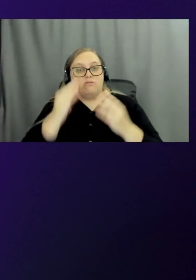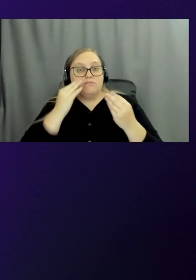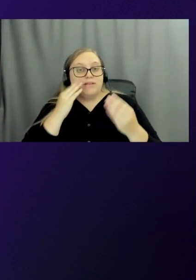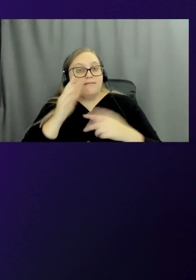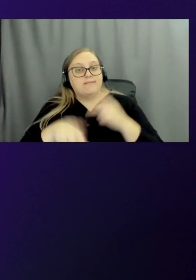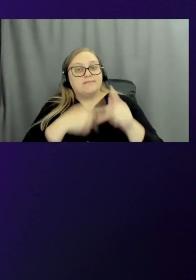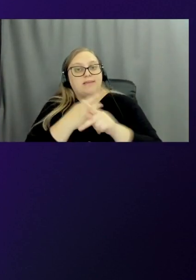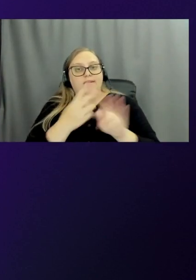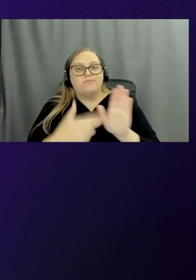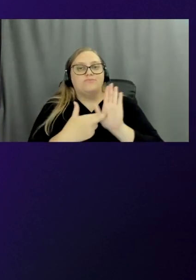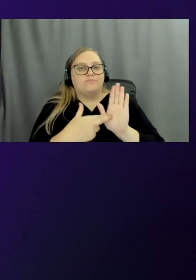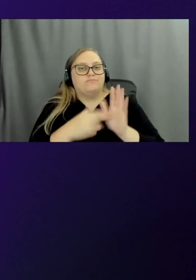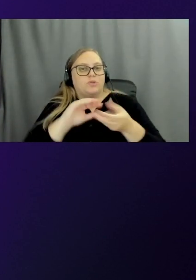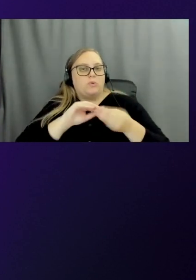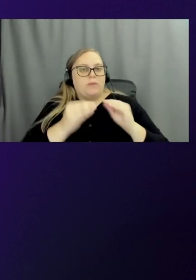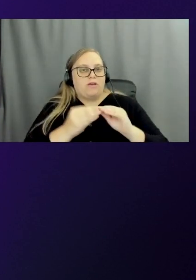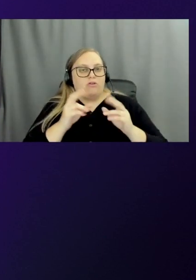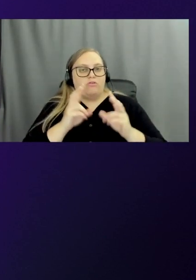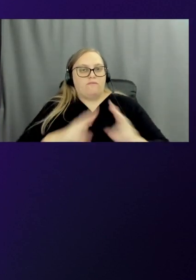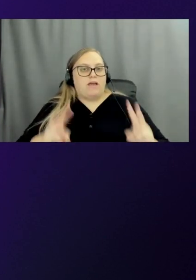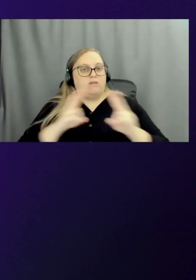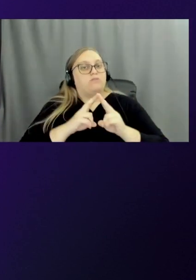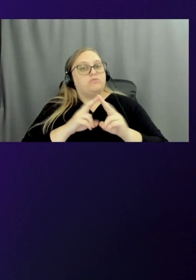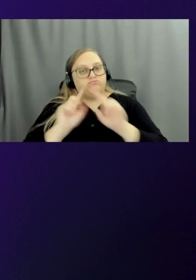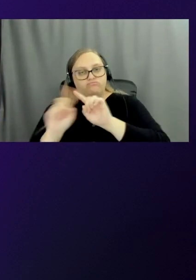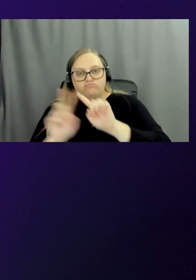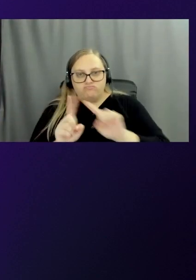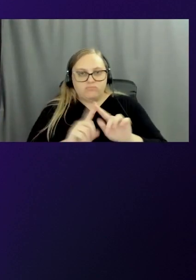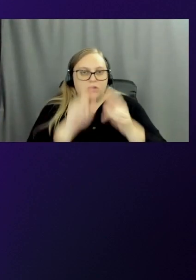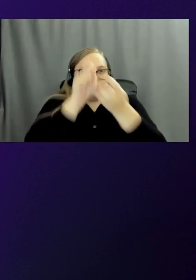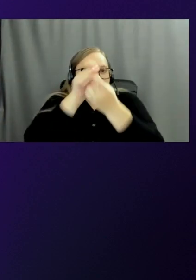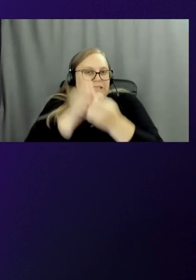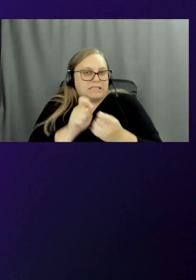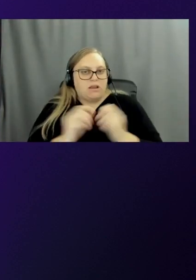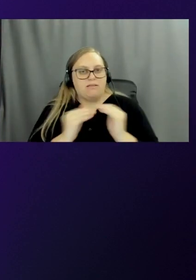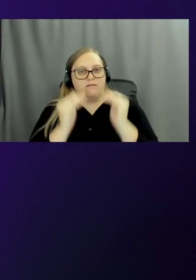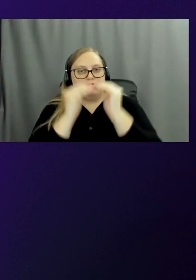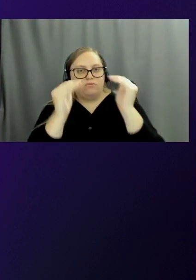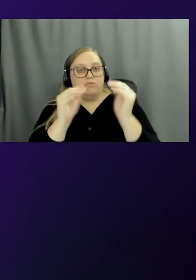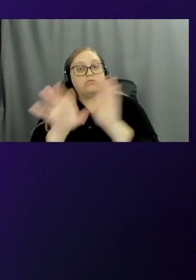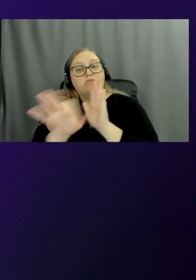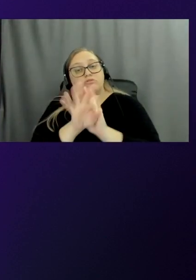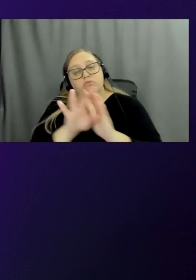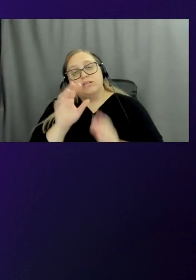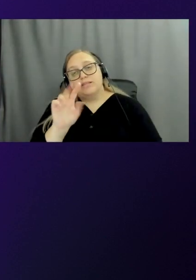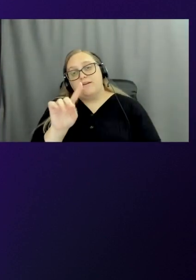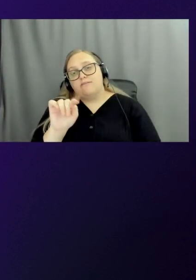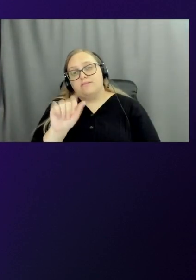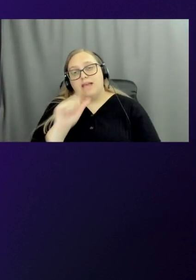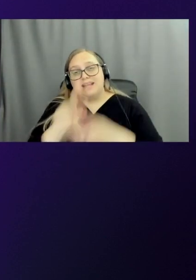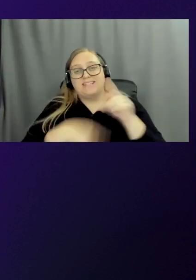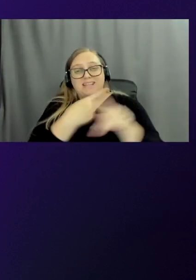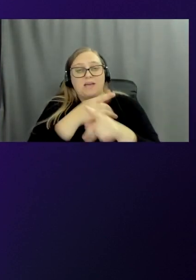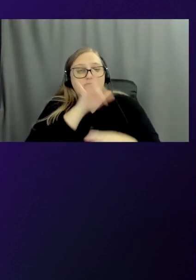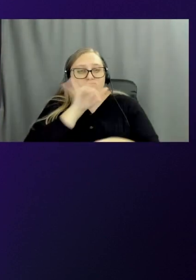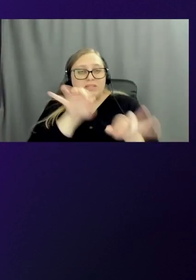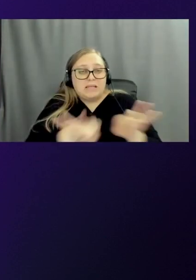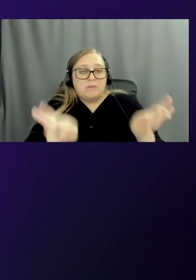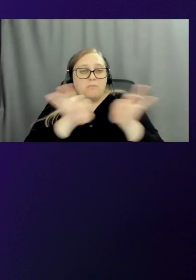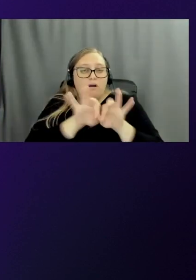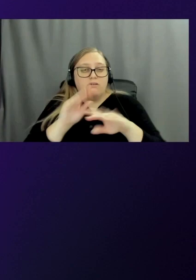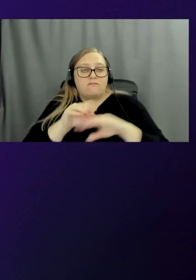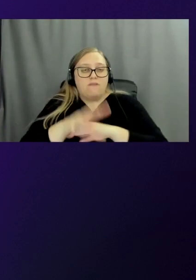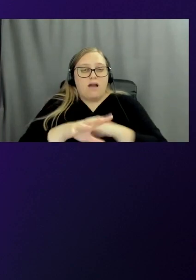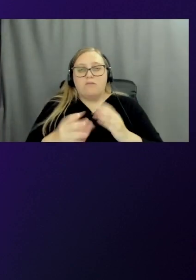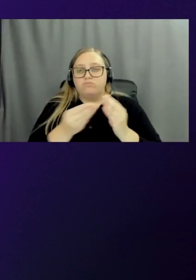numerical values with varying levels of precision. So the choice of data type is really important as it affects the computational